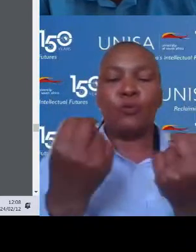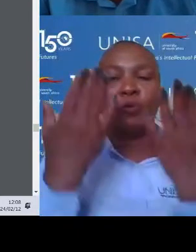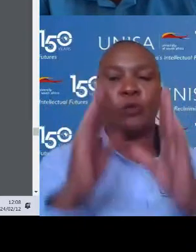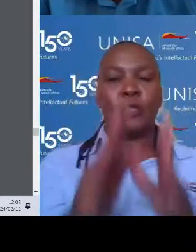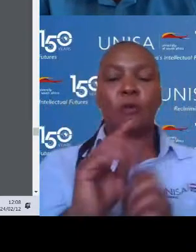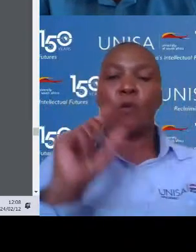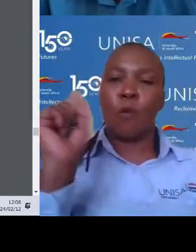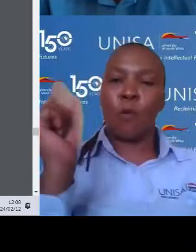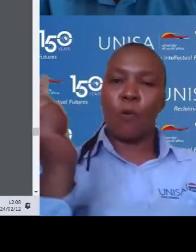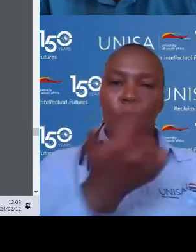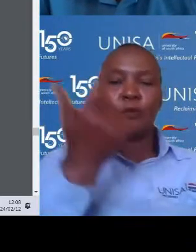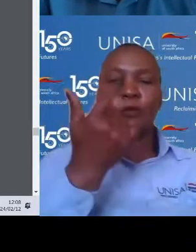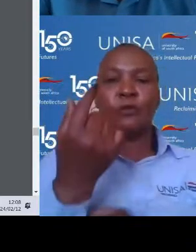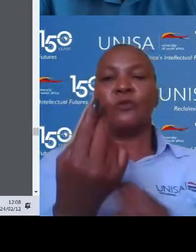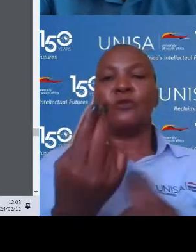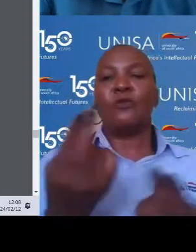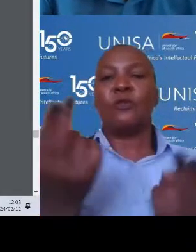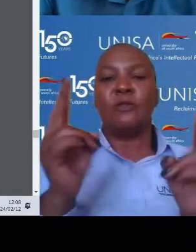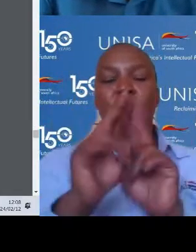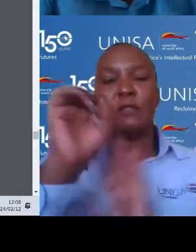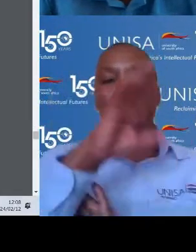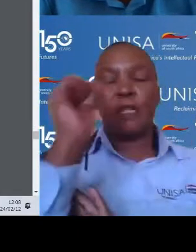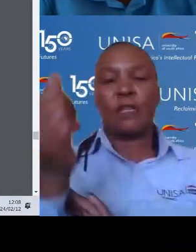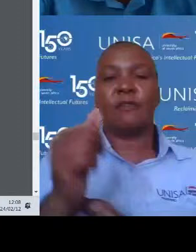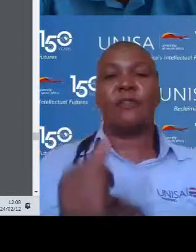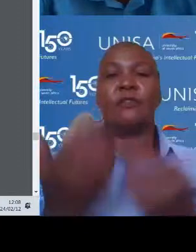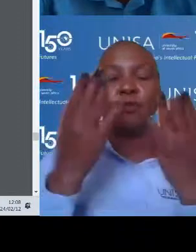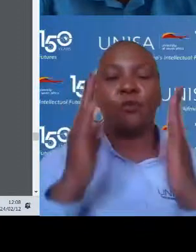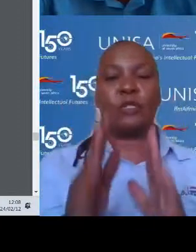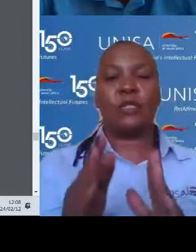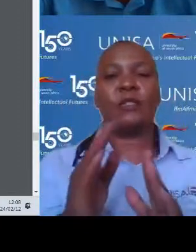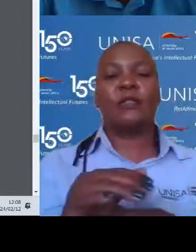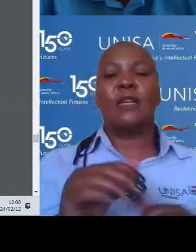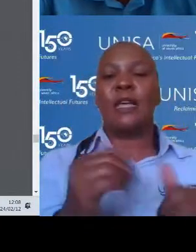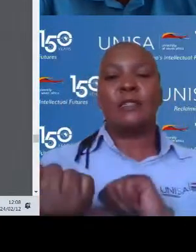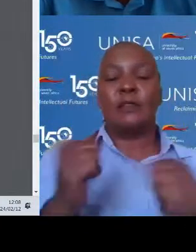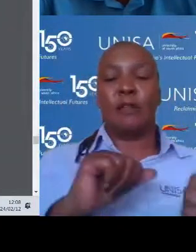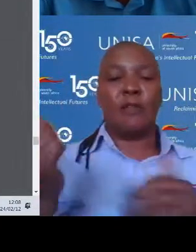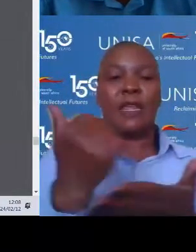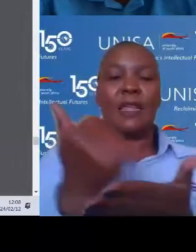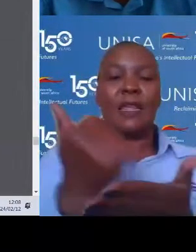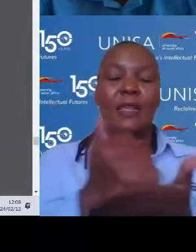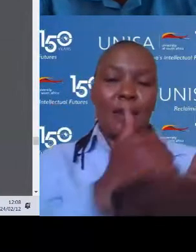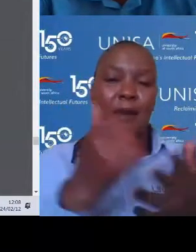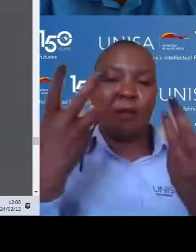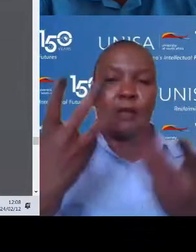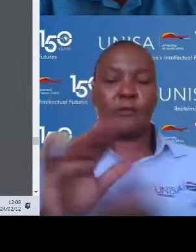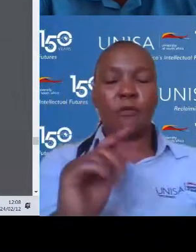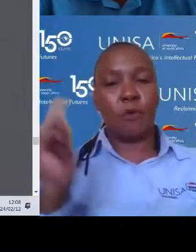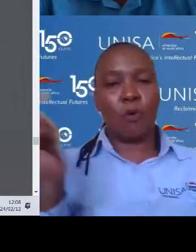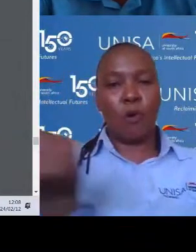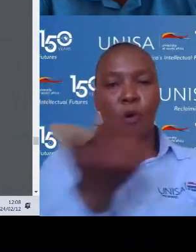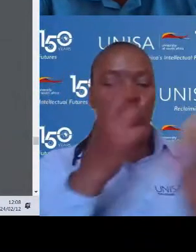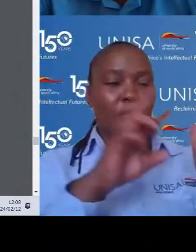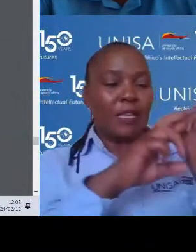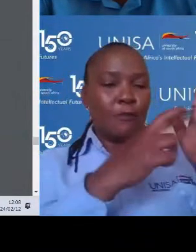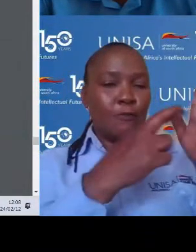at UNISA, actively registered, meaning that all of these rules do